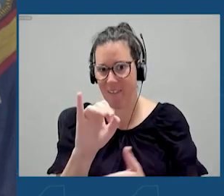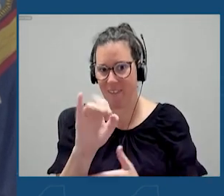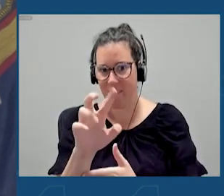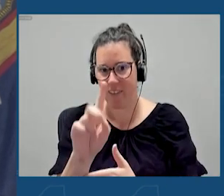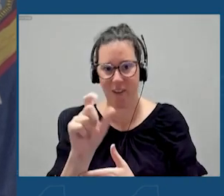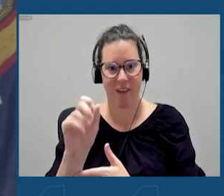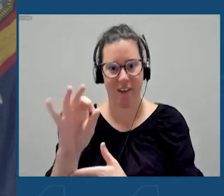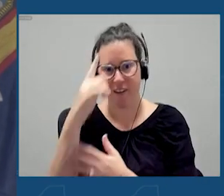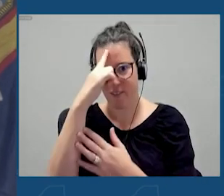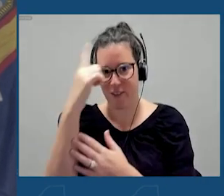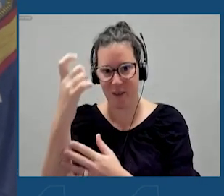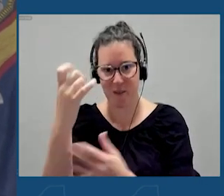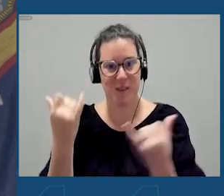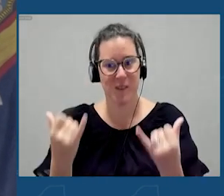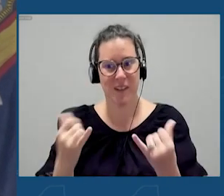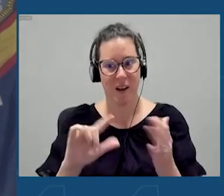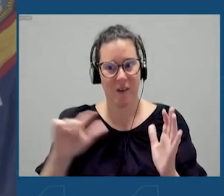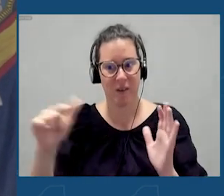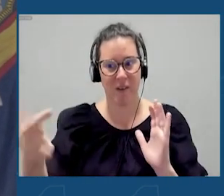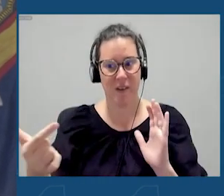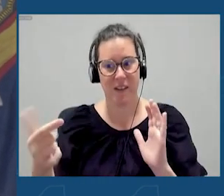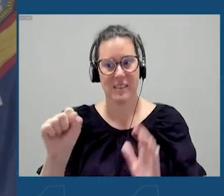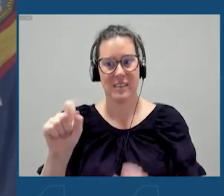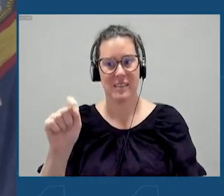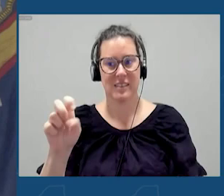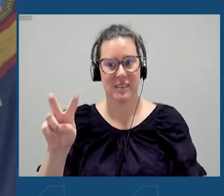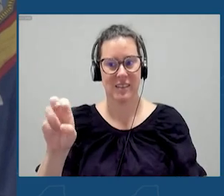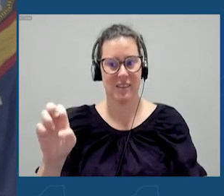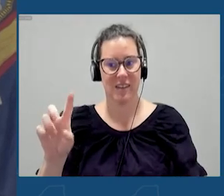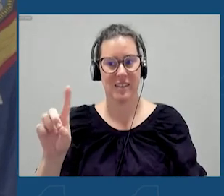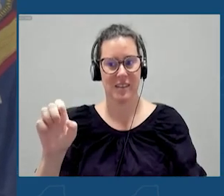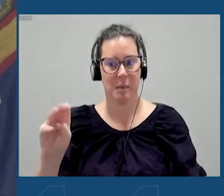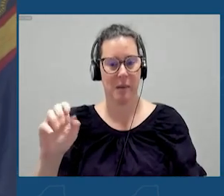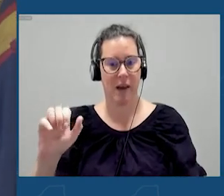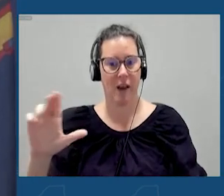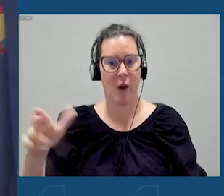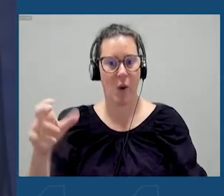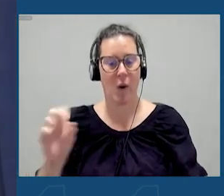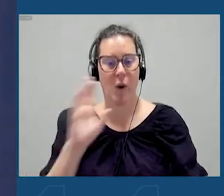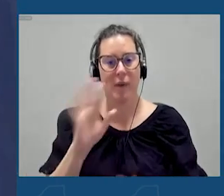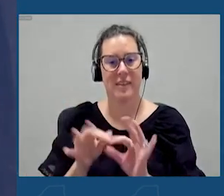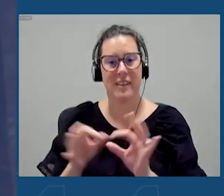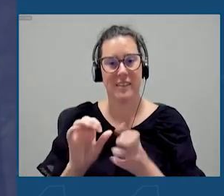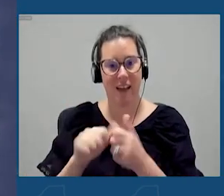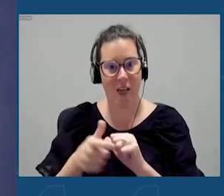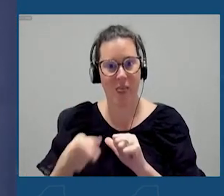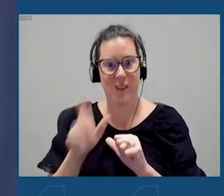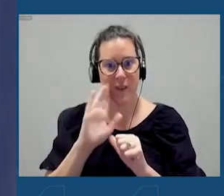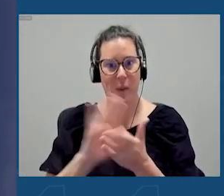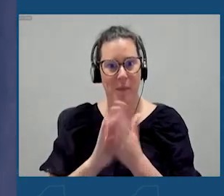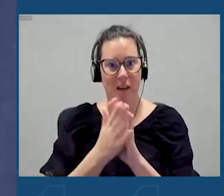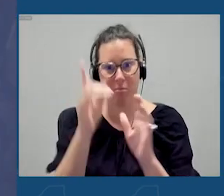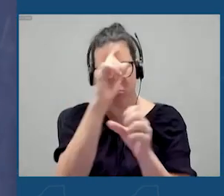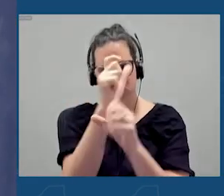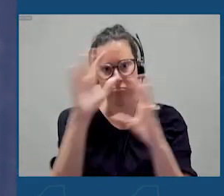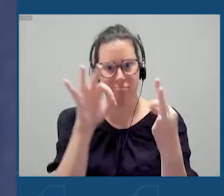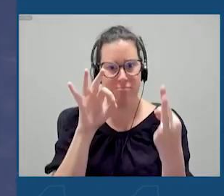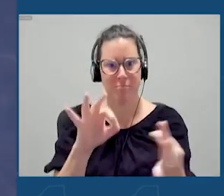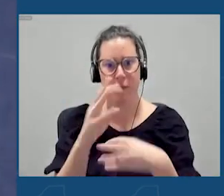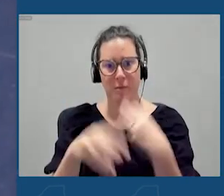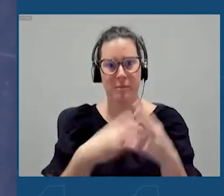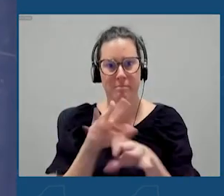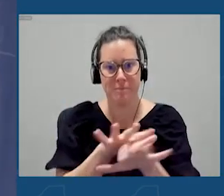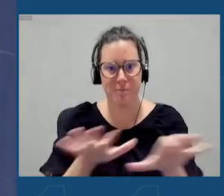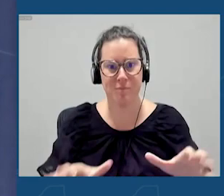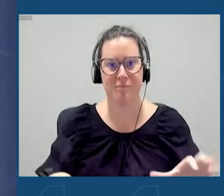invite up Steve DeMeo, and you're going to tell me how this is going to become the Field of Dreams. You're going to tell us your vision, Steve. Ladies and gentlemen, let me present